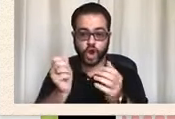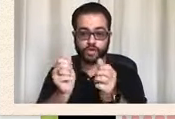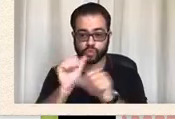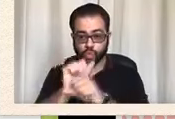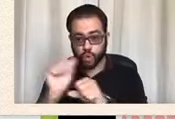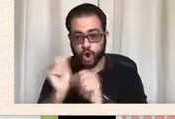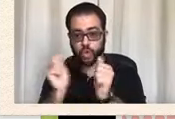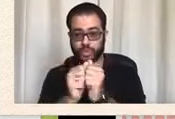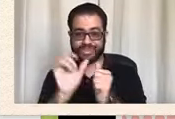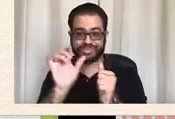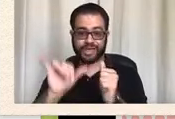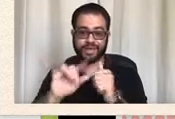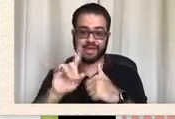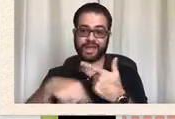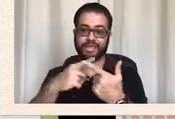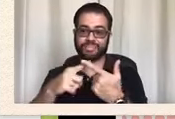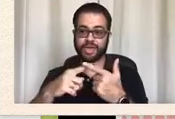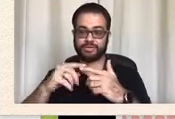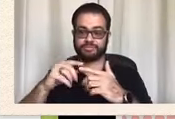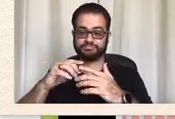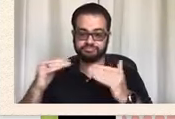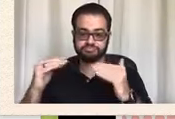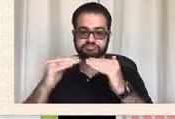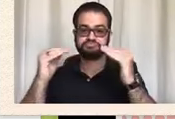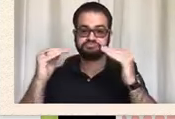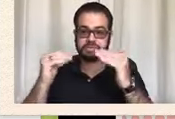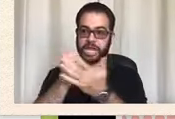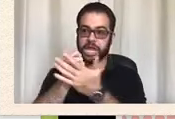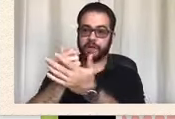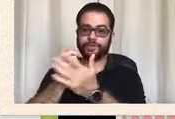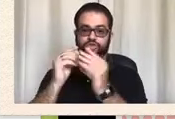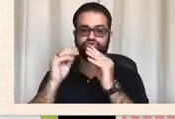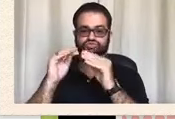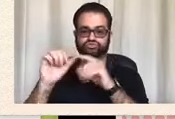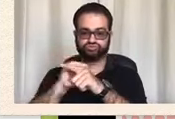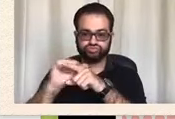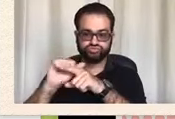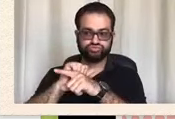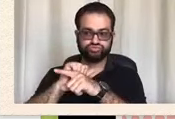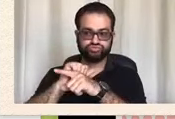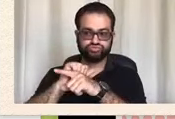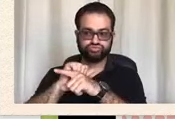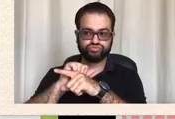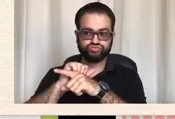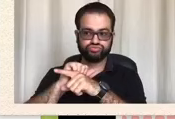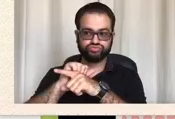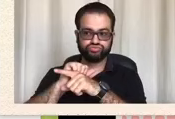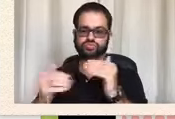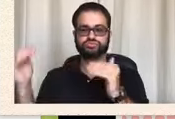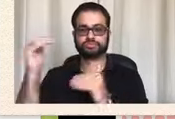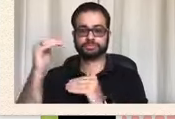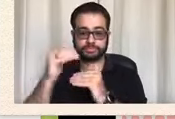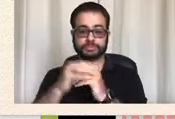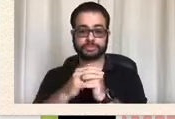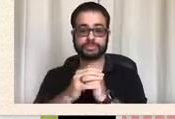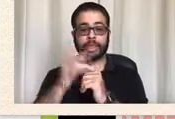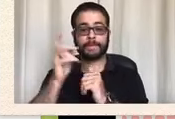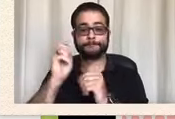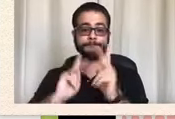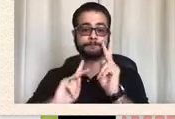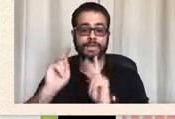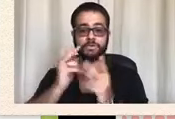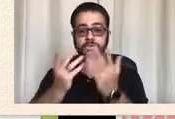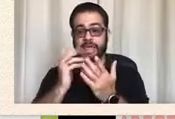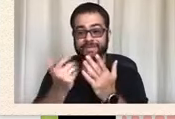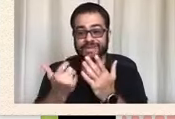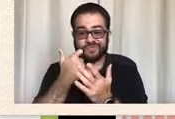help train them to where they need to be. Because people may be new to leadership, but I think everyone